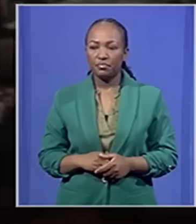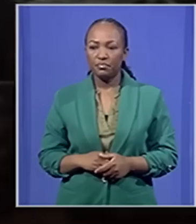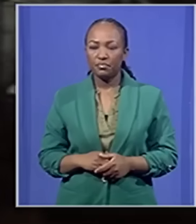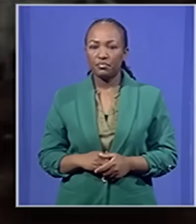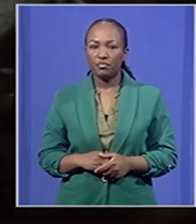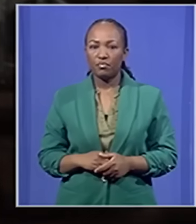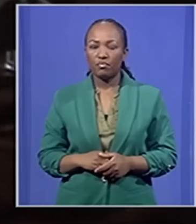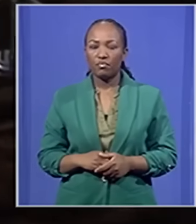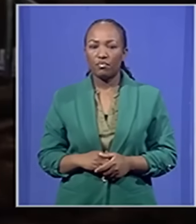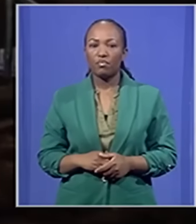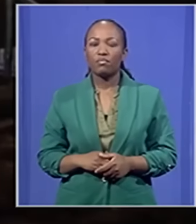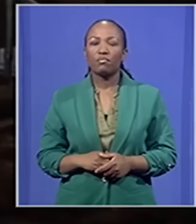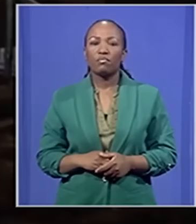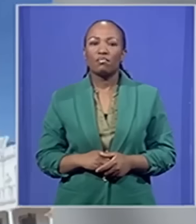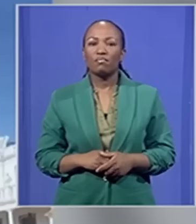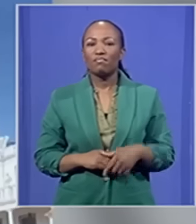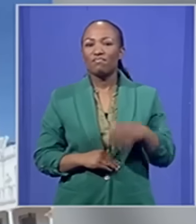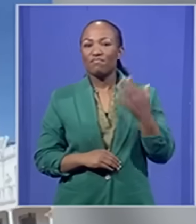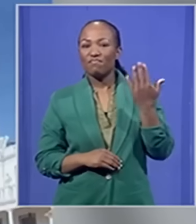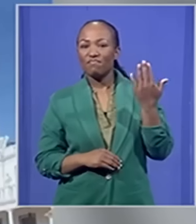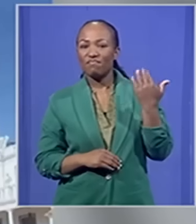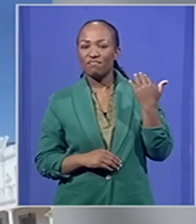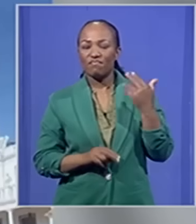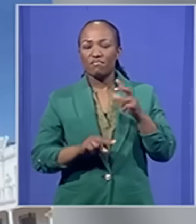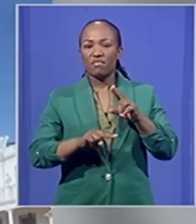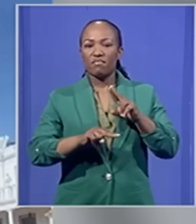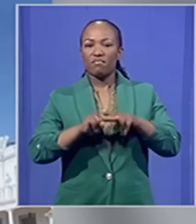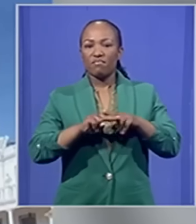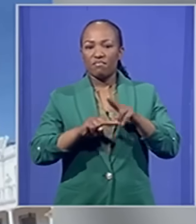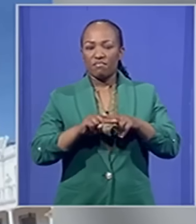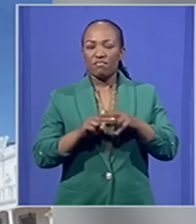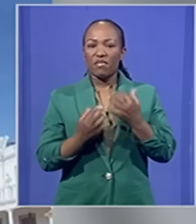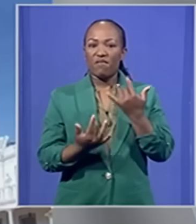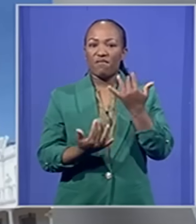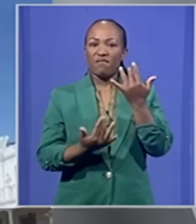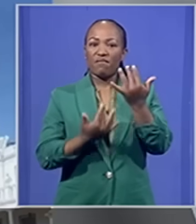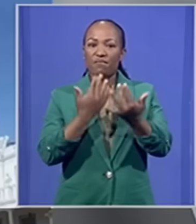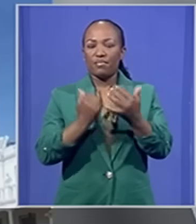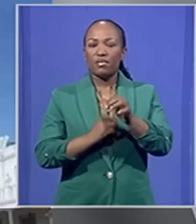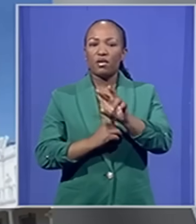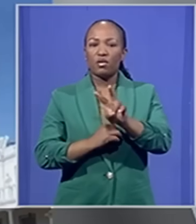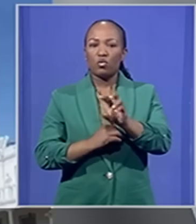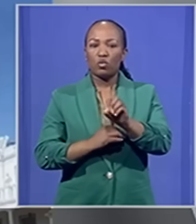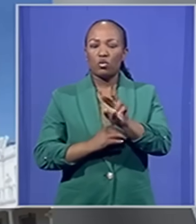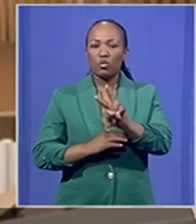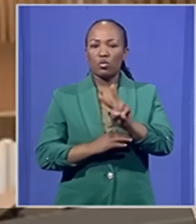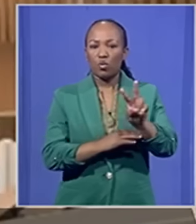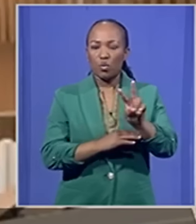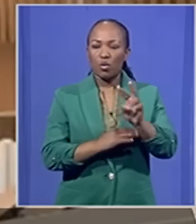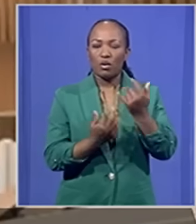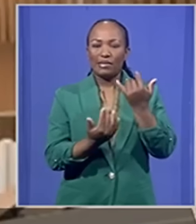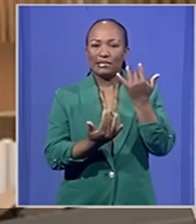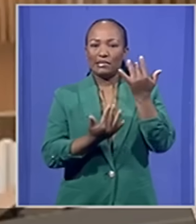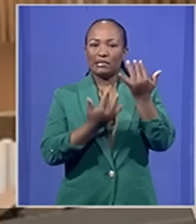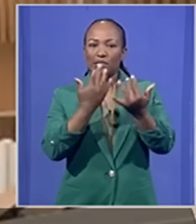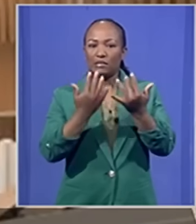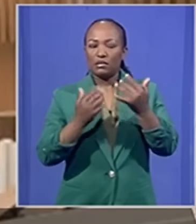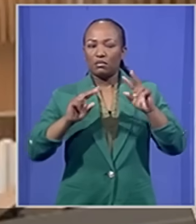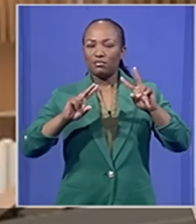Ditlamorago tsa molelo ka Firikgong wa 2022 go dirilwe dipatlisiso go bona gore a lenane la kago le ka